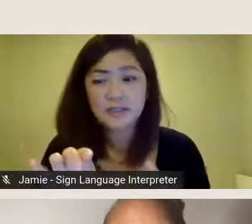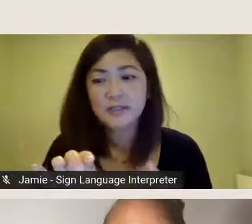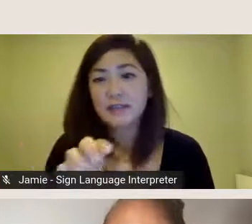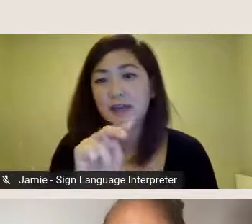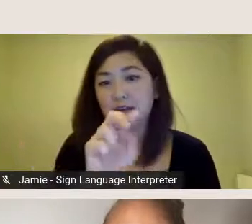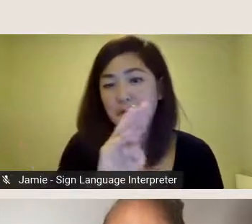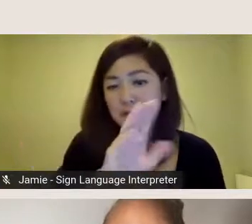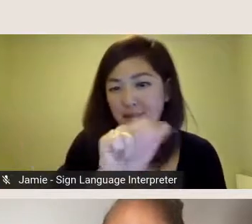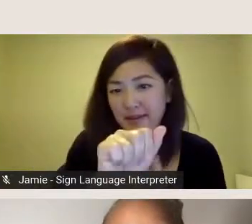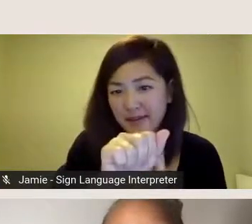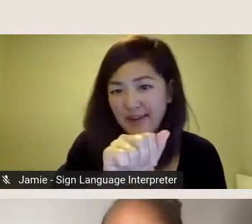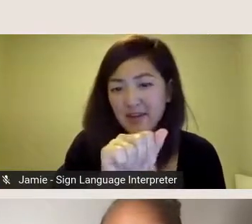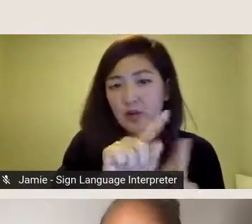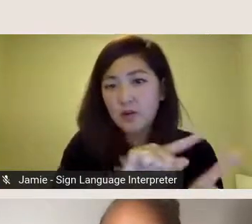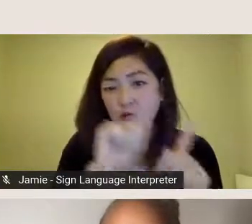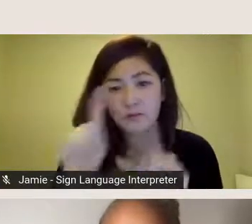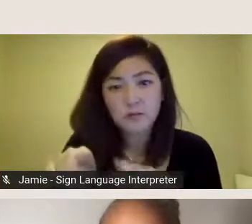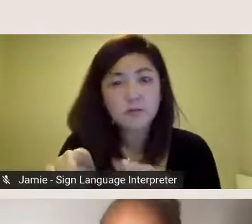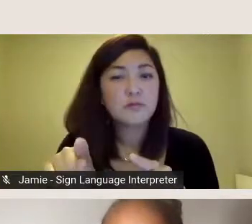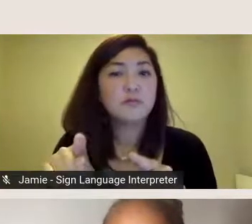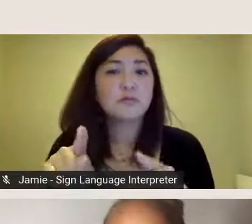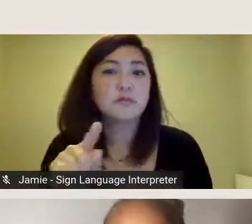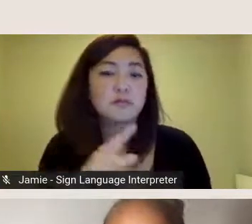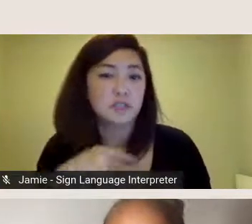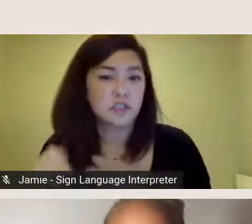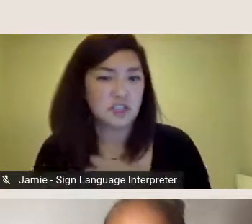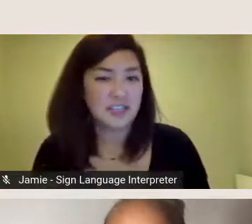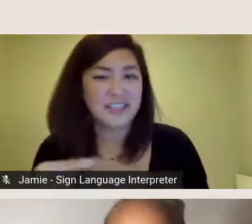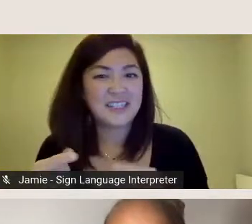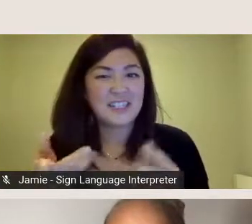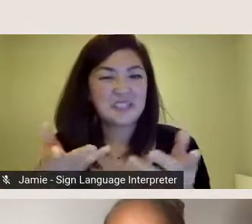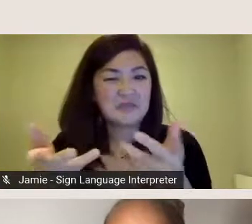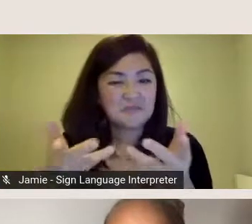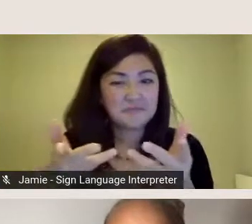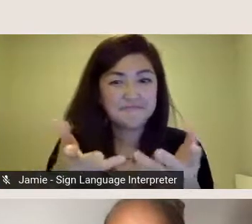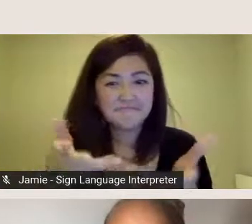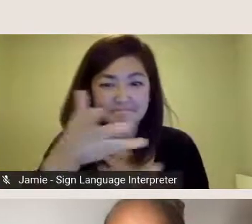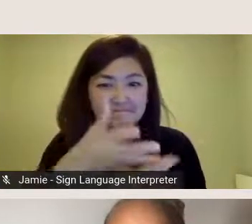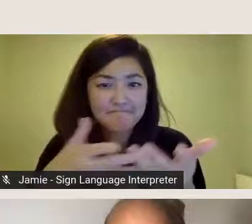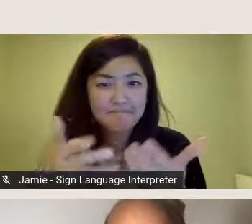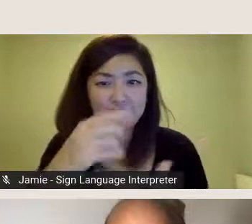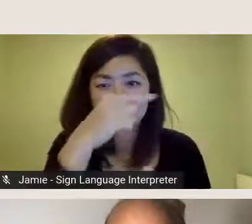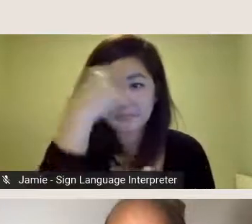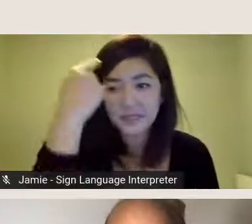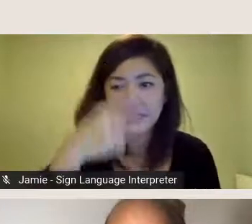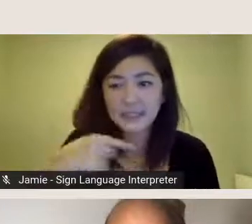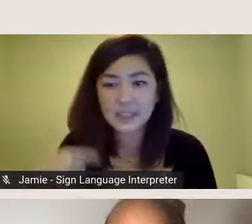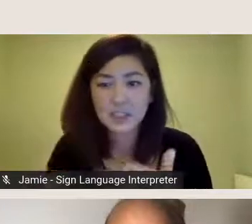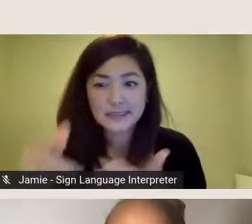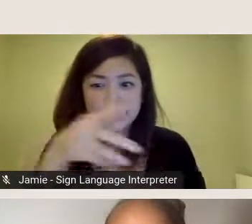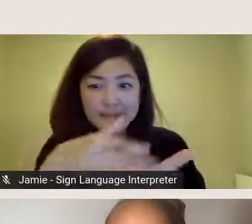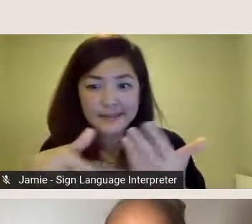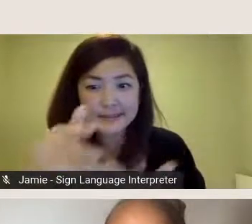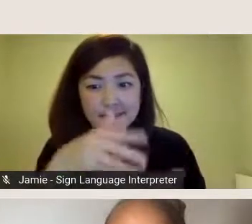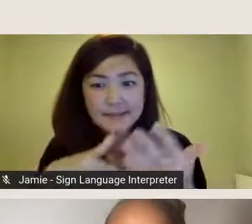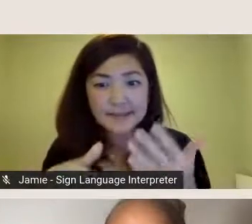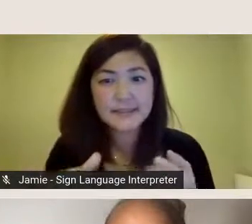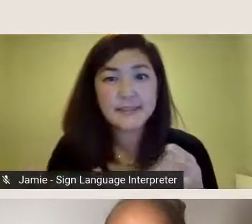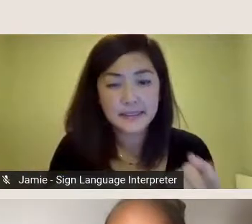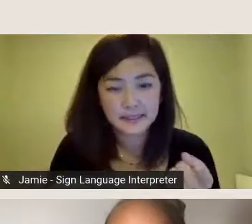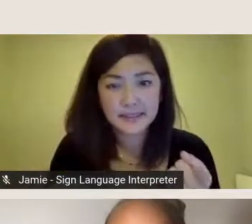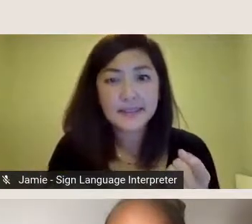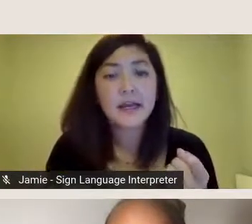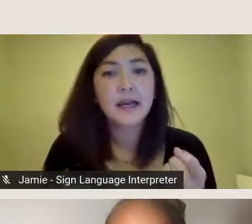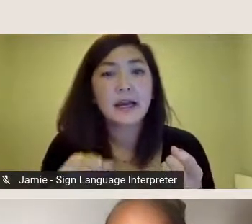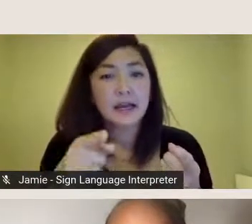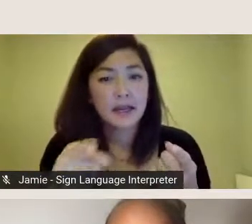who ended up in China, and so there was a kind of mingling of Black and Chinese issues, and I think that kind of sparked for